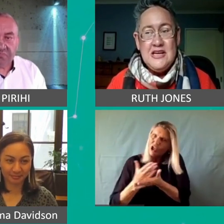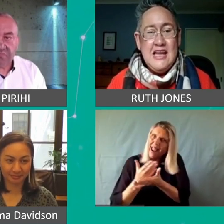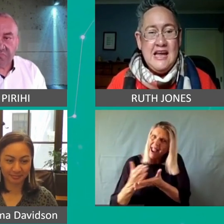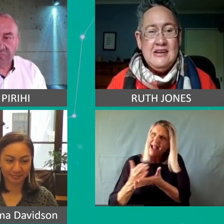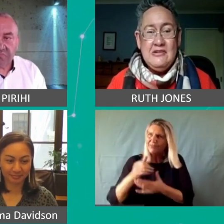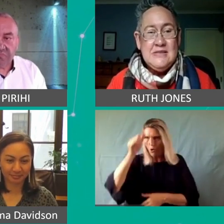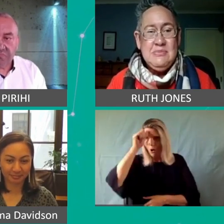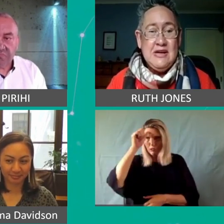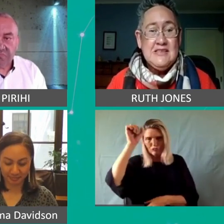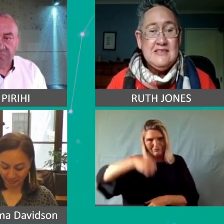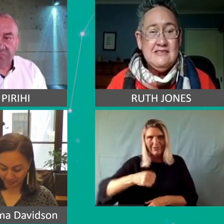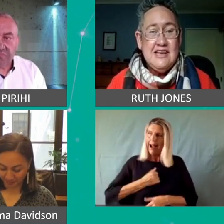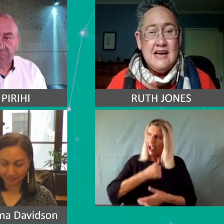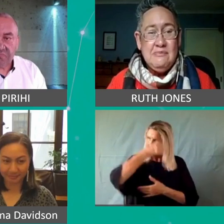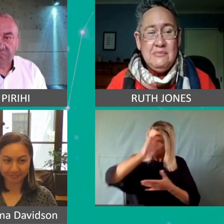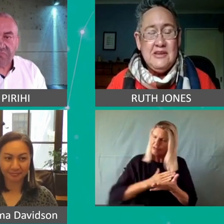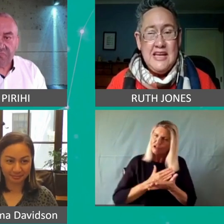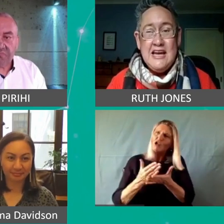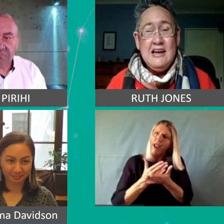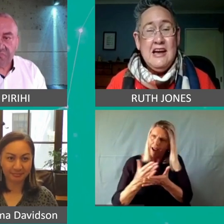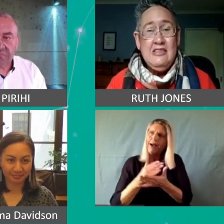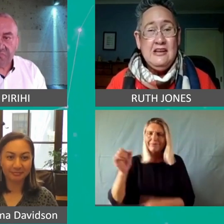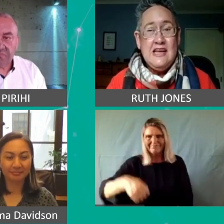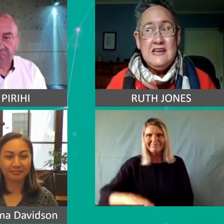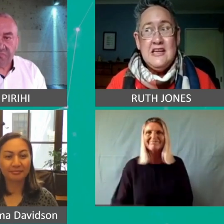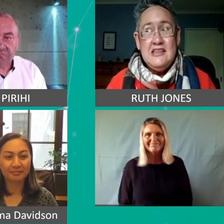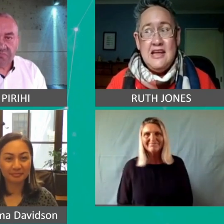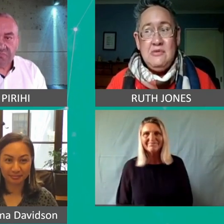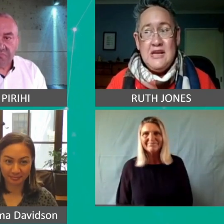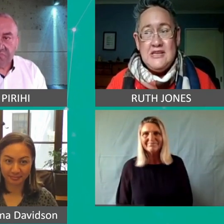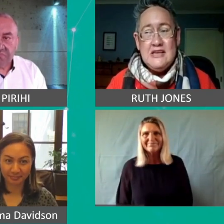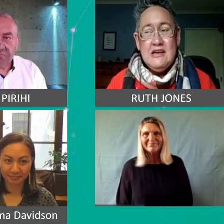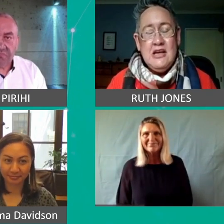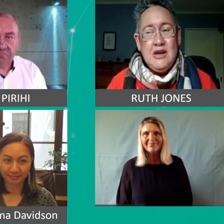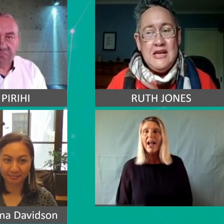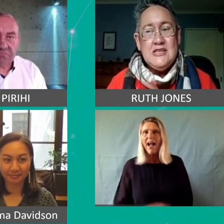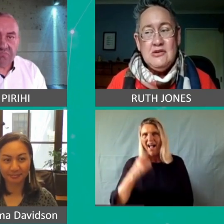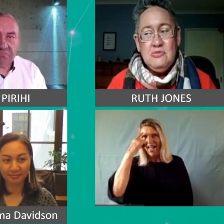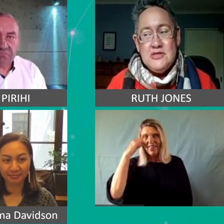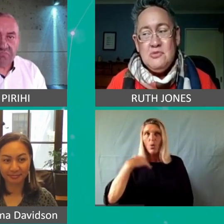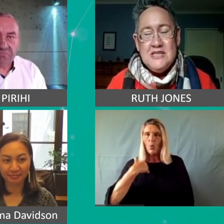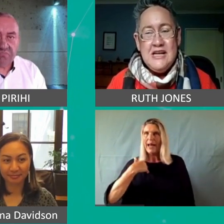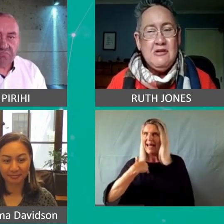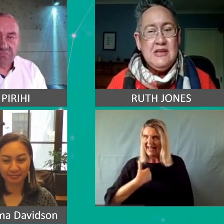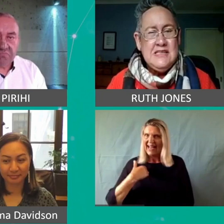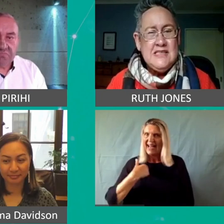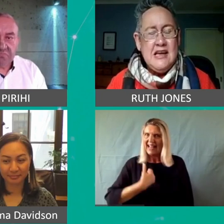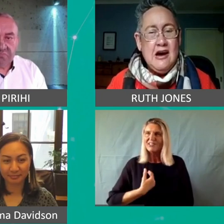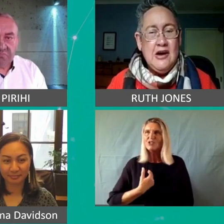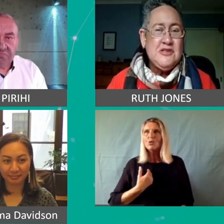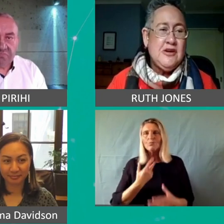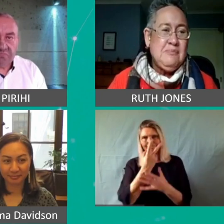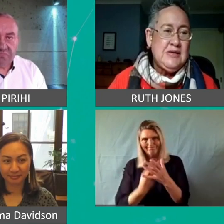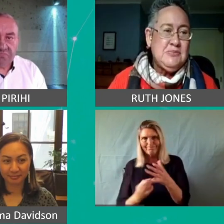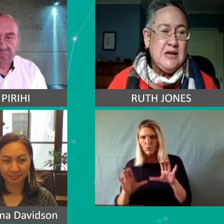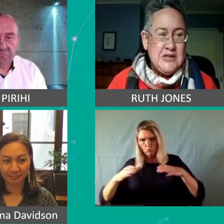knowledge and our experience. I think that we need to walk together in this. I